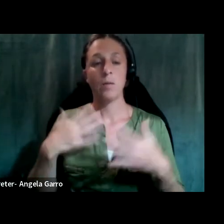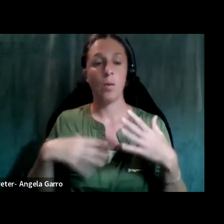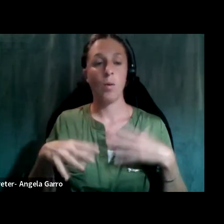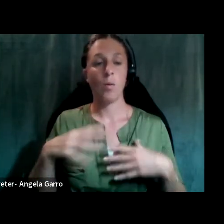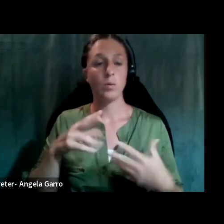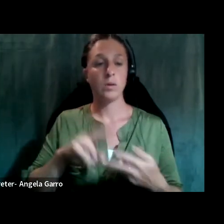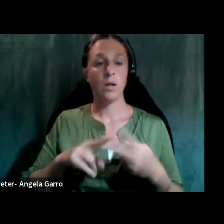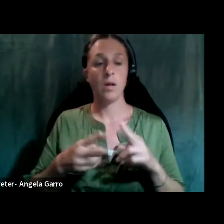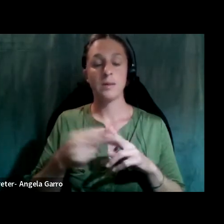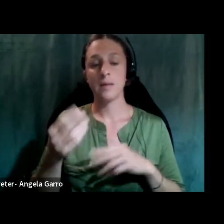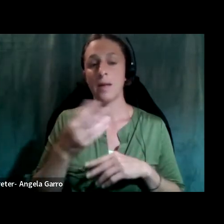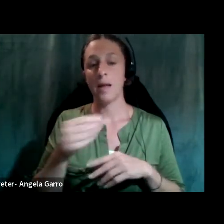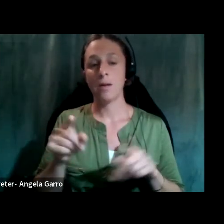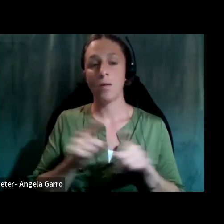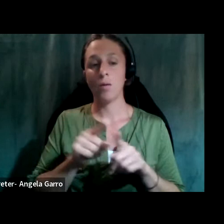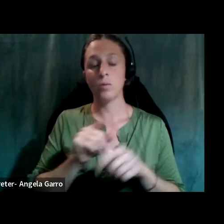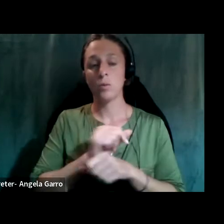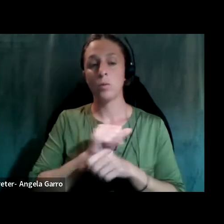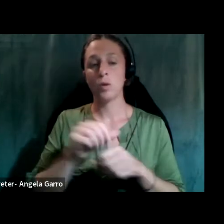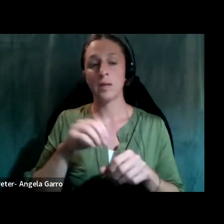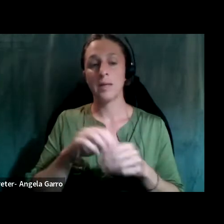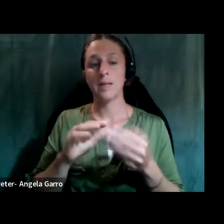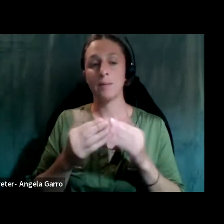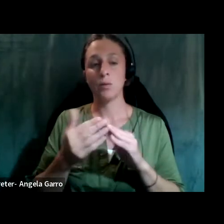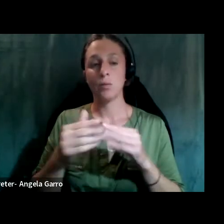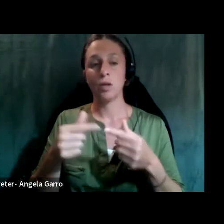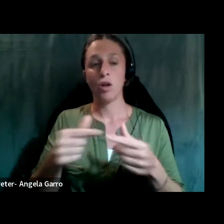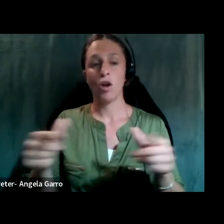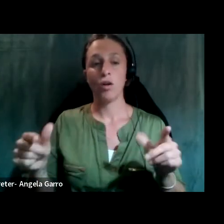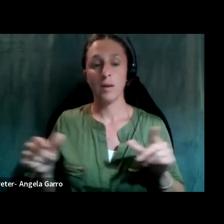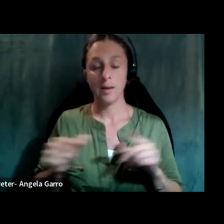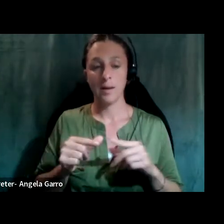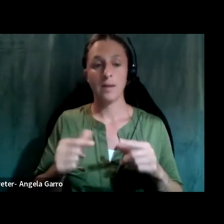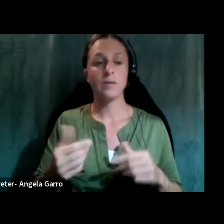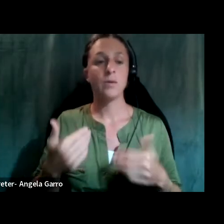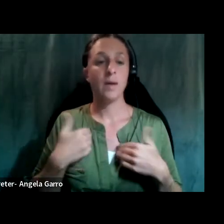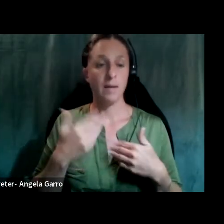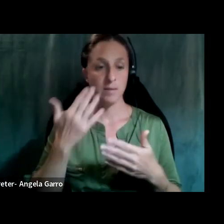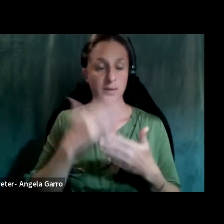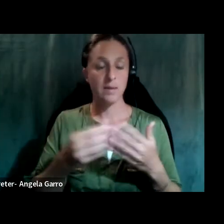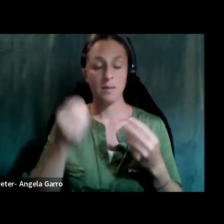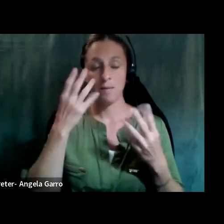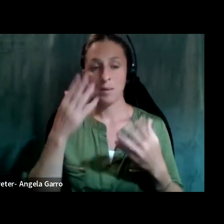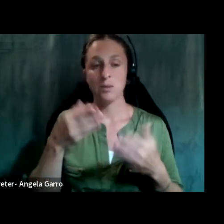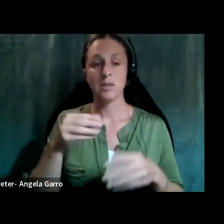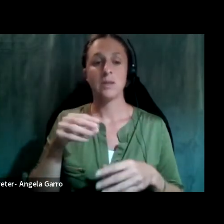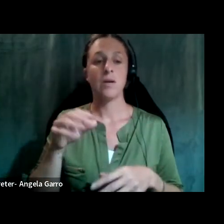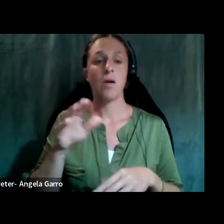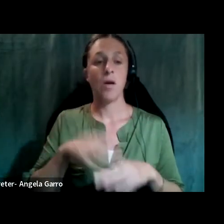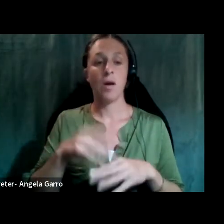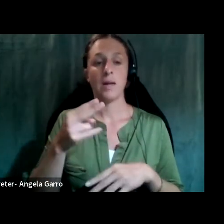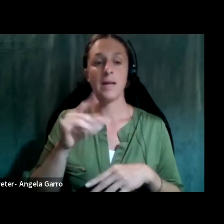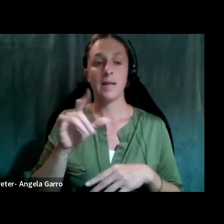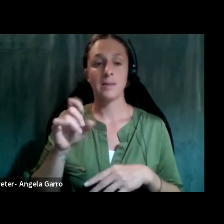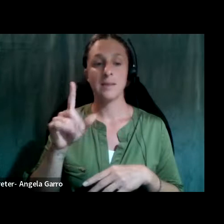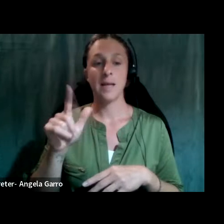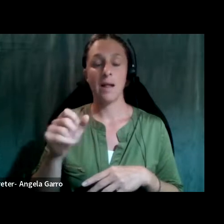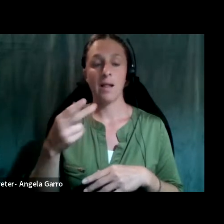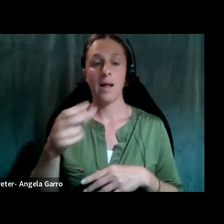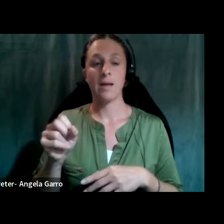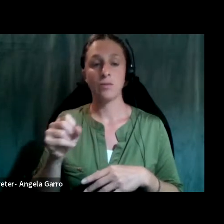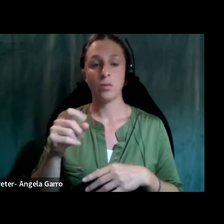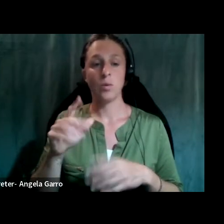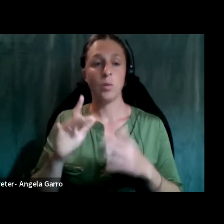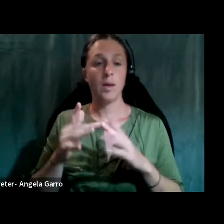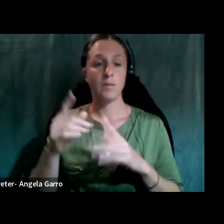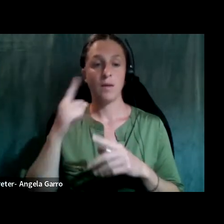to also work in the community garden. So there's some information on the Hillsdale High School website for folks that